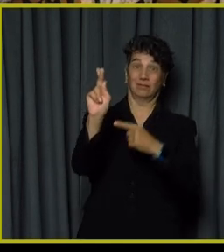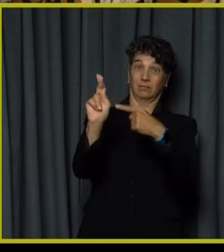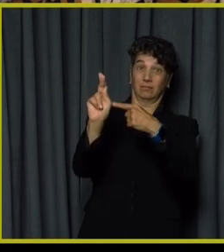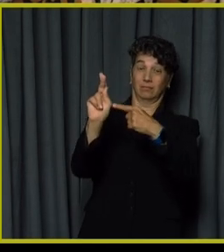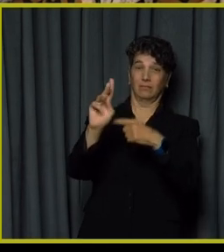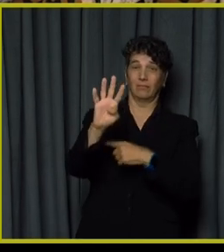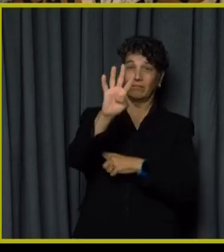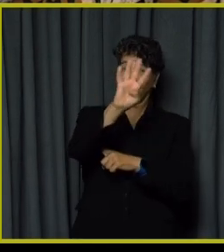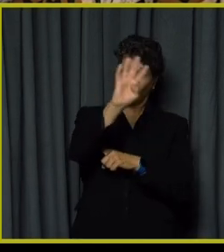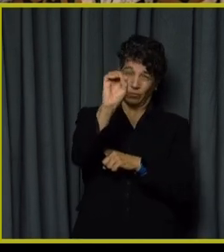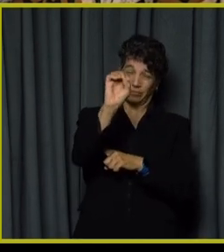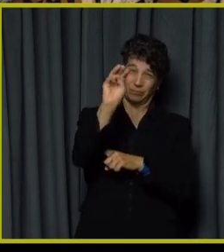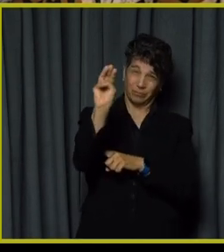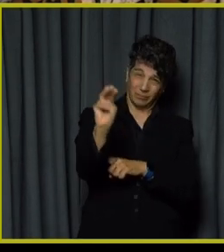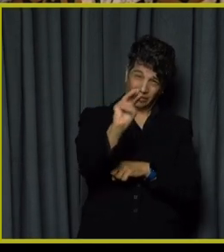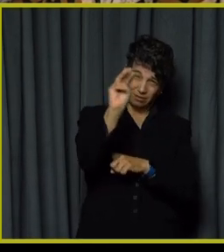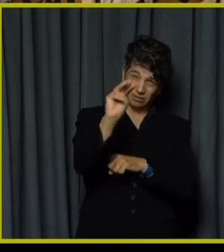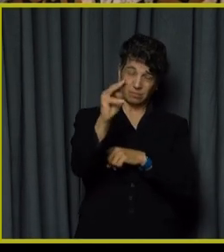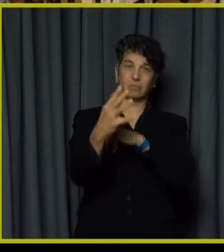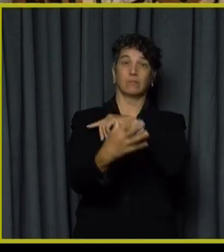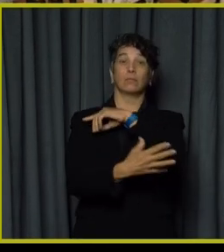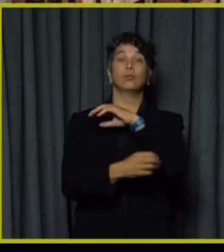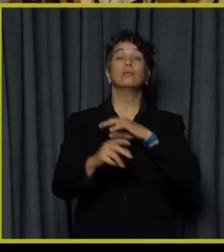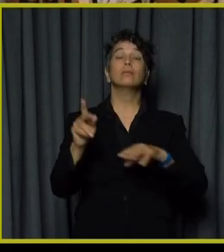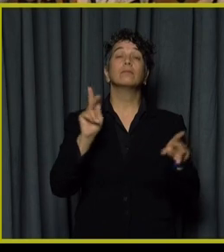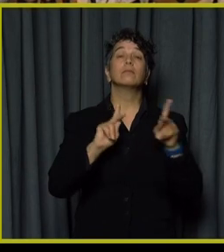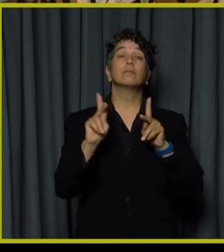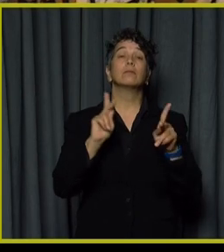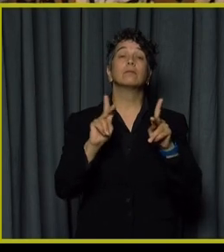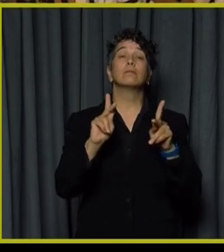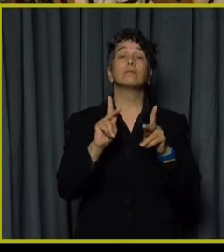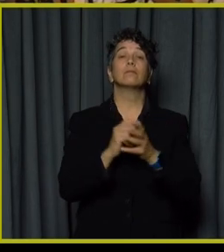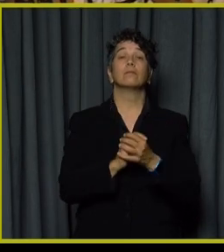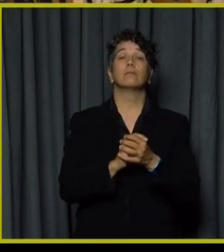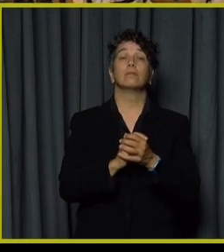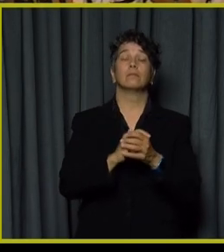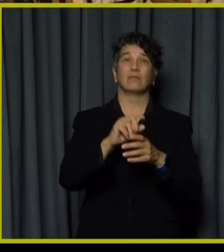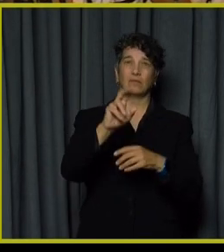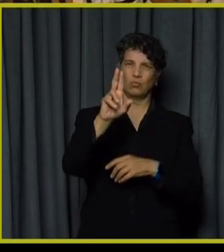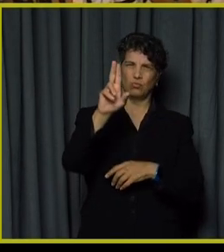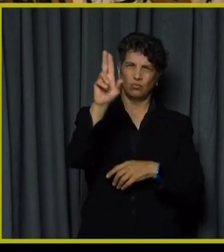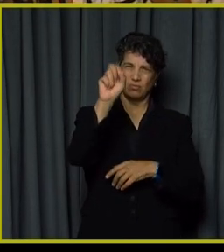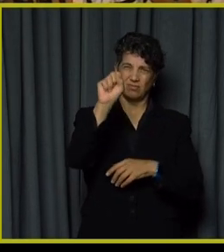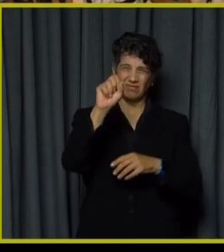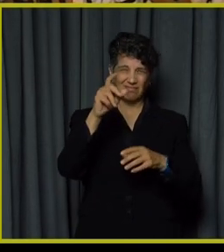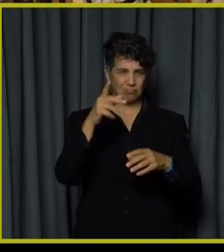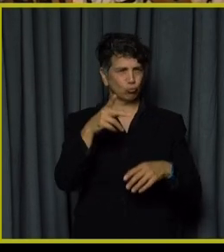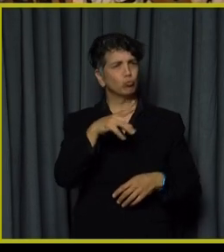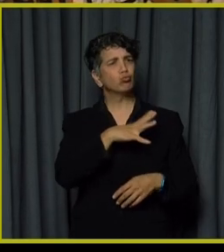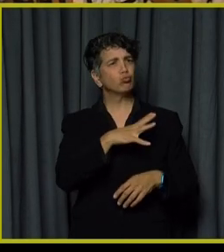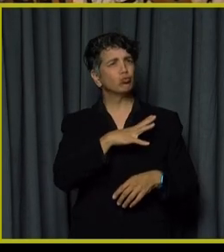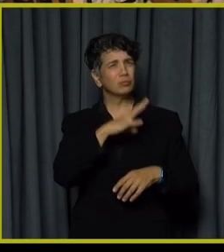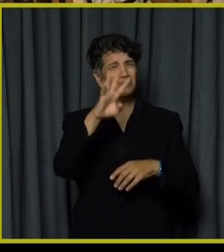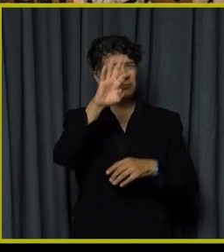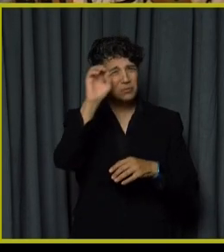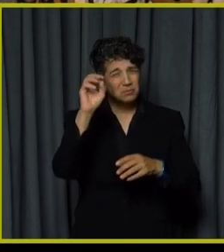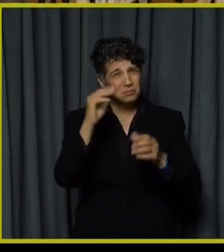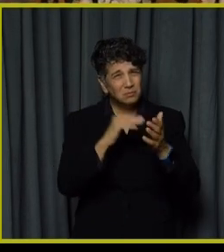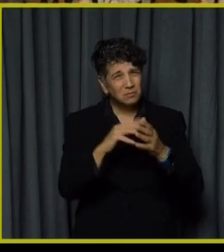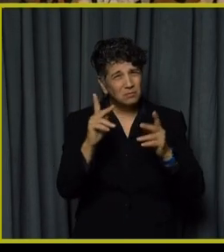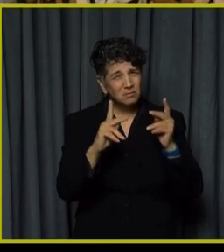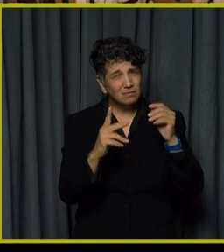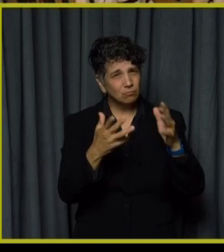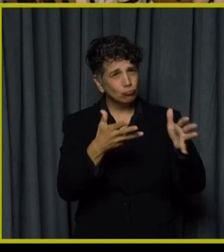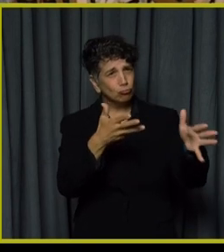have to ask, what kind of society creates 40 million poor people? Then he said, so then you have to ask, who owns oil? Who owns the iron